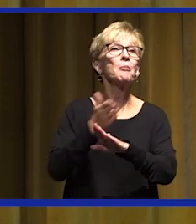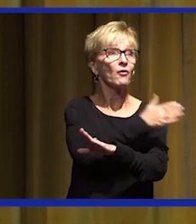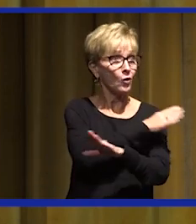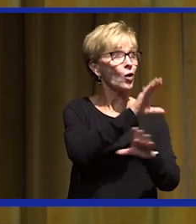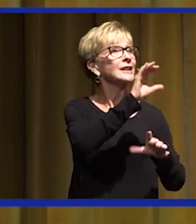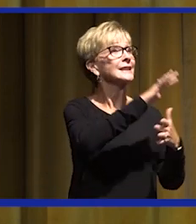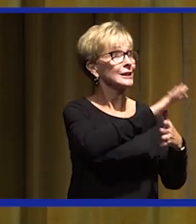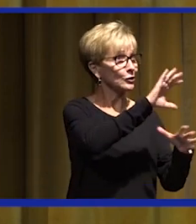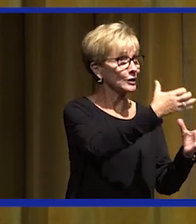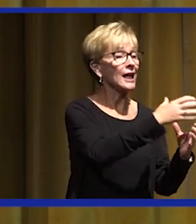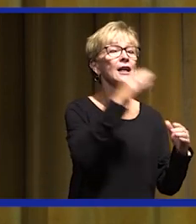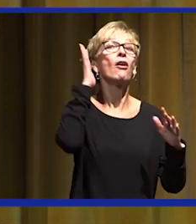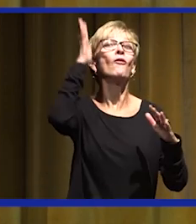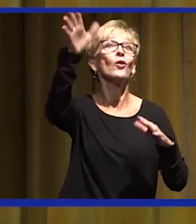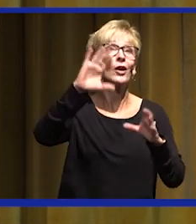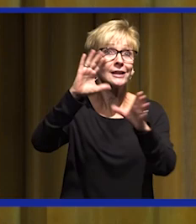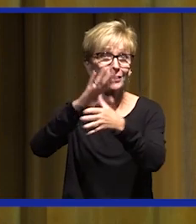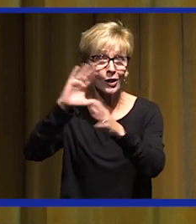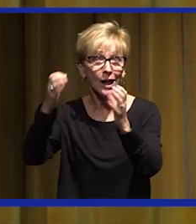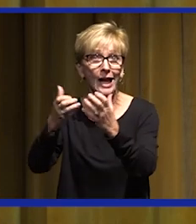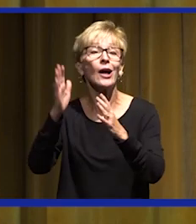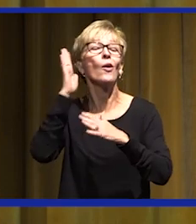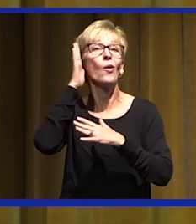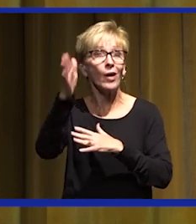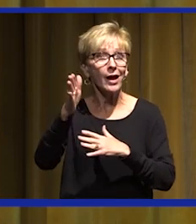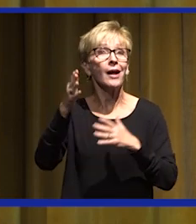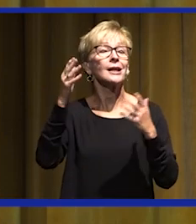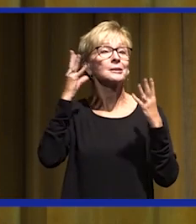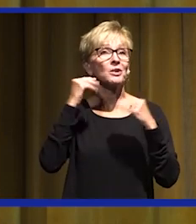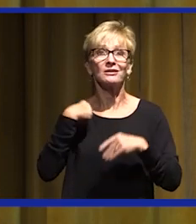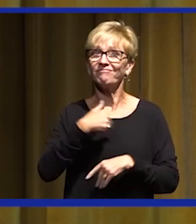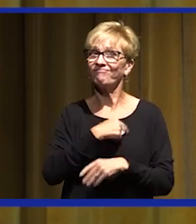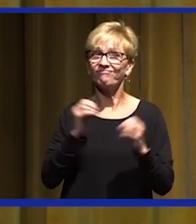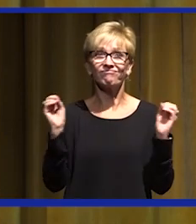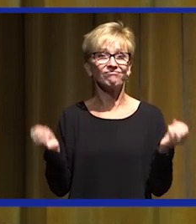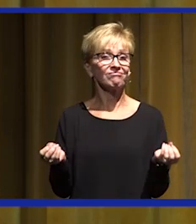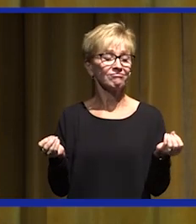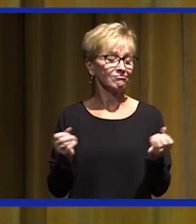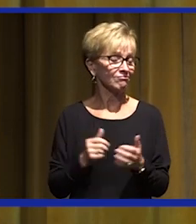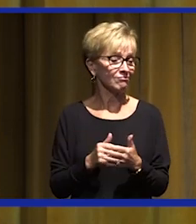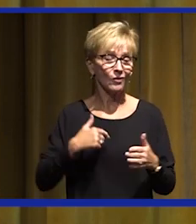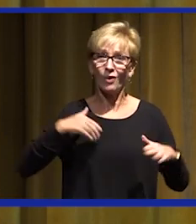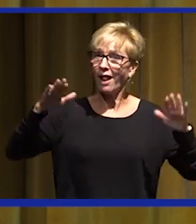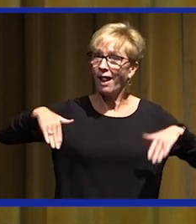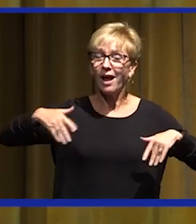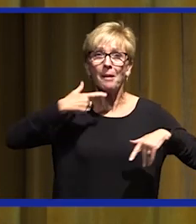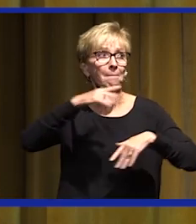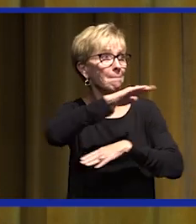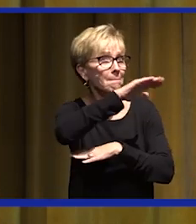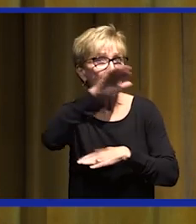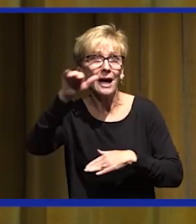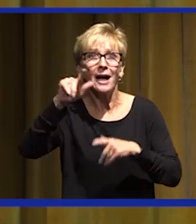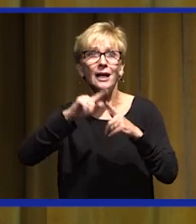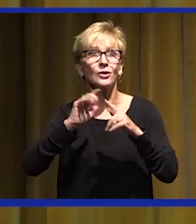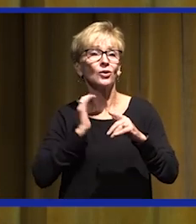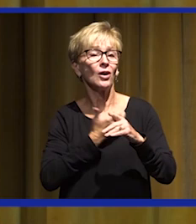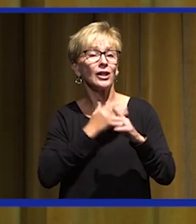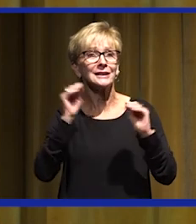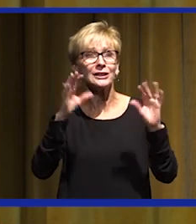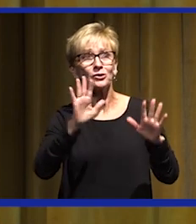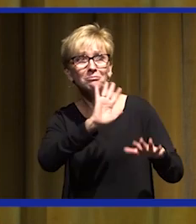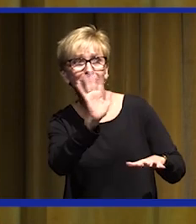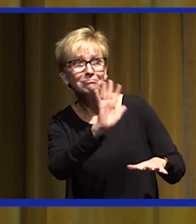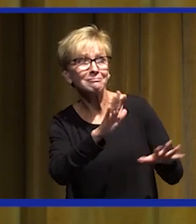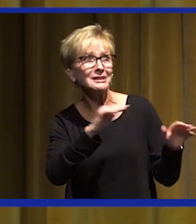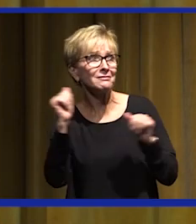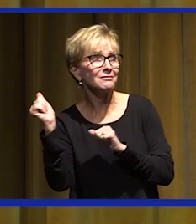classes were and are going to be able to experience. We haven't had the chance to say goodbye to our favorite teachers, and we've had